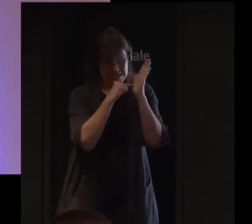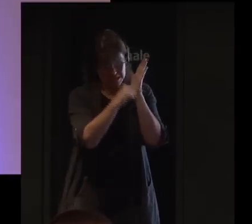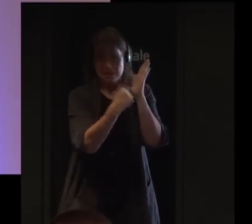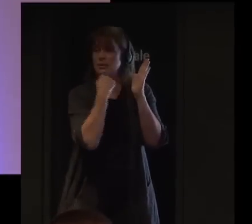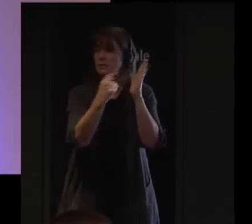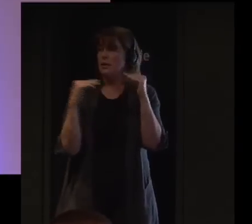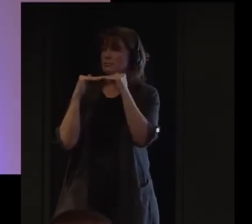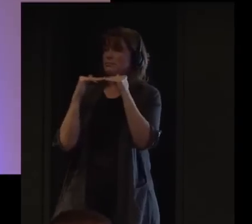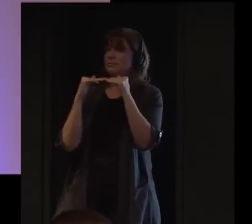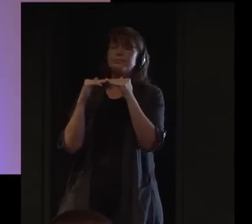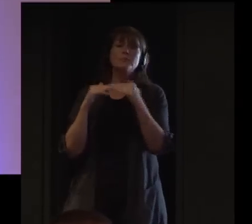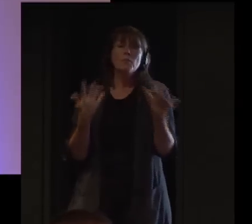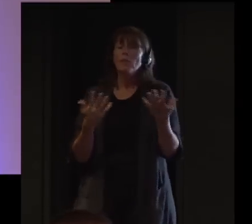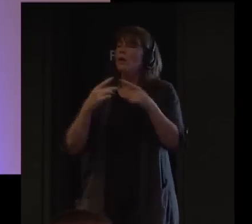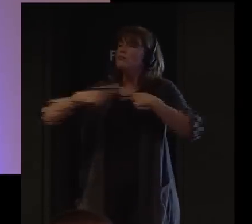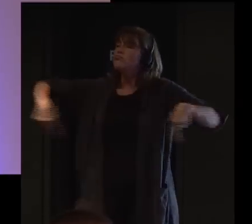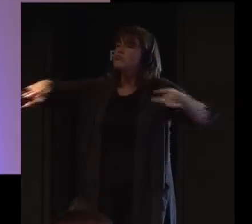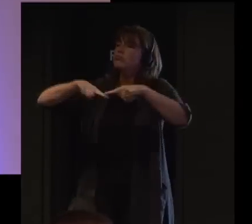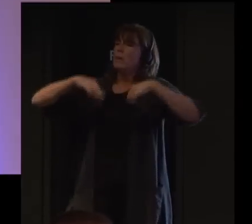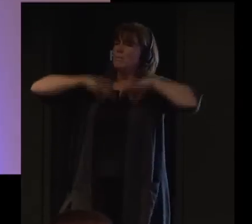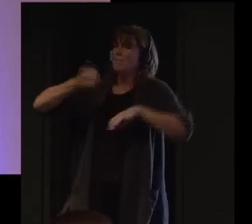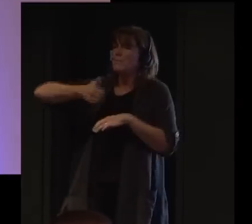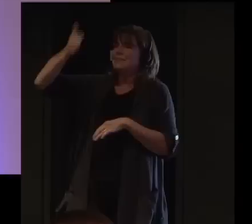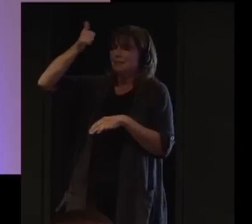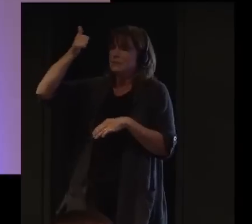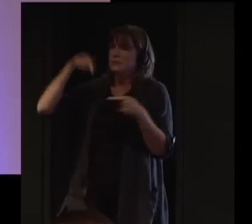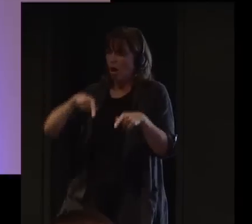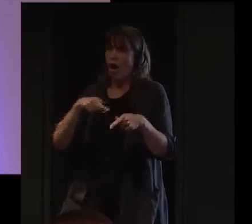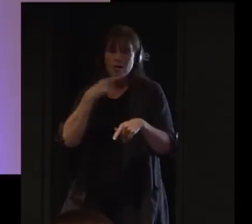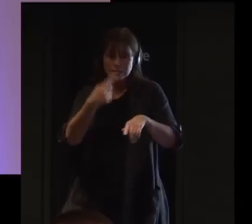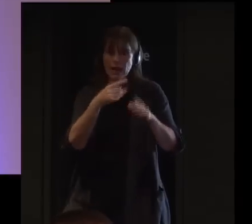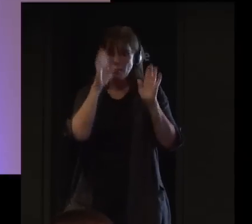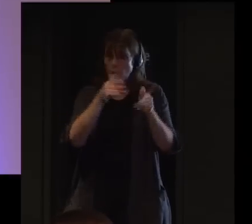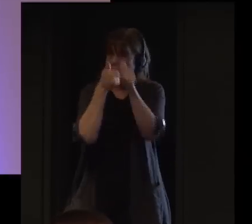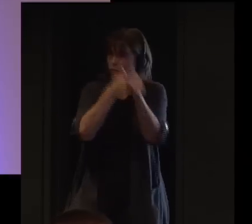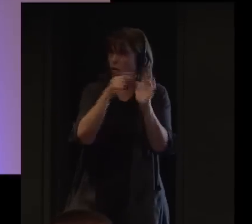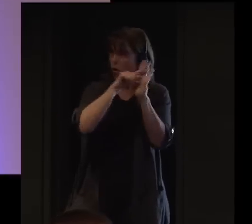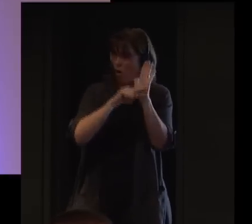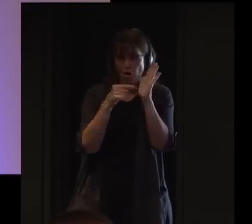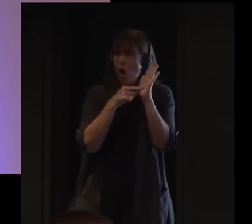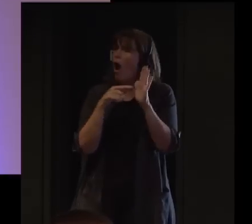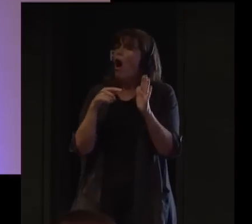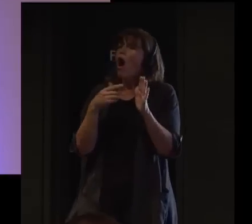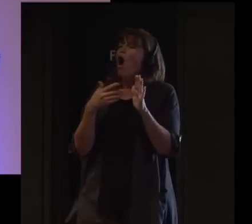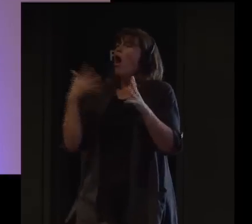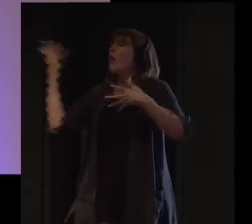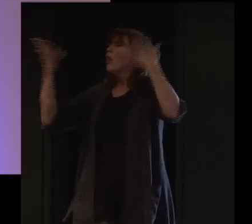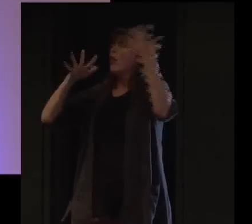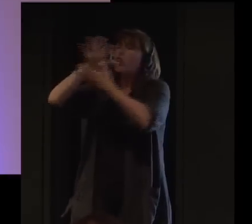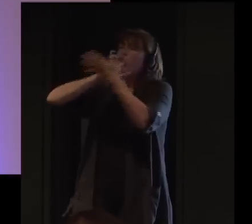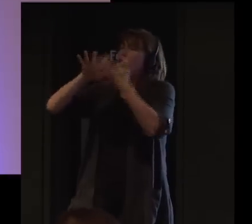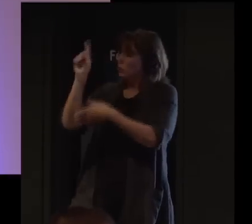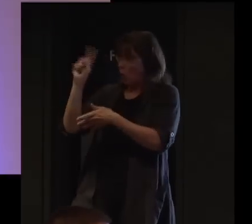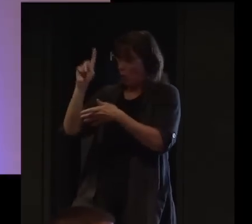Committee of Ministers recommend the states to take. And very precise in terms of accessibility,